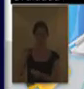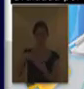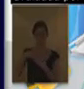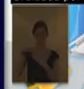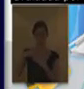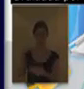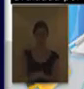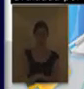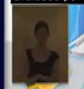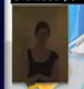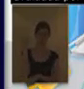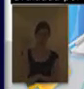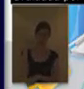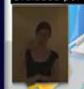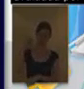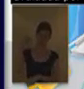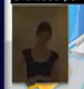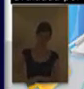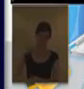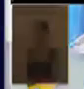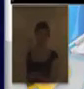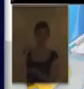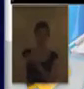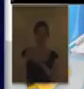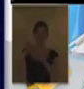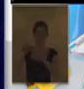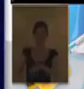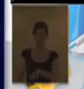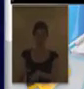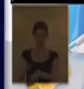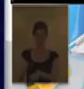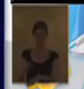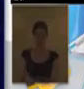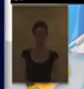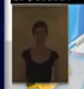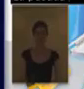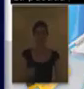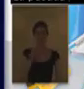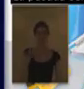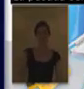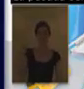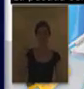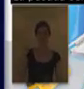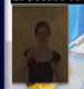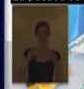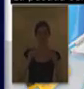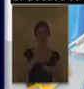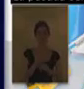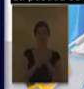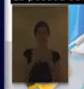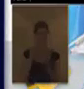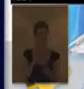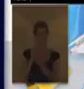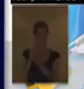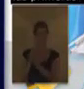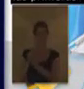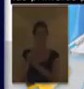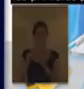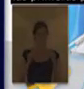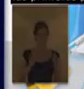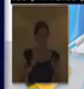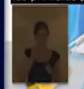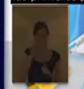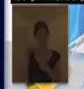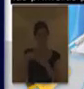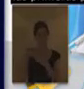that to be evaluated by the Association of Disabled People in Lyon. We did